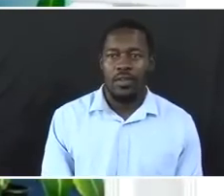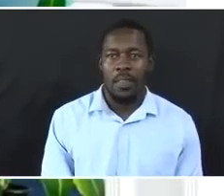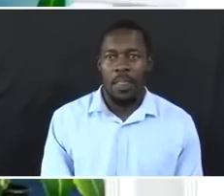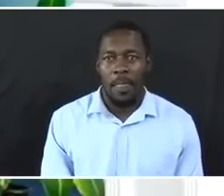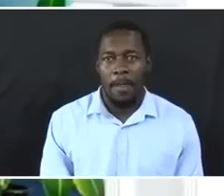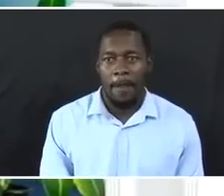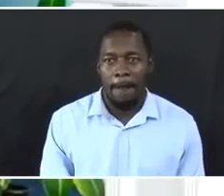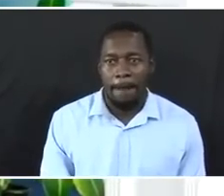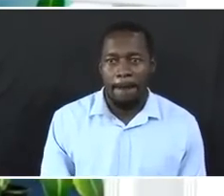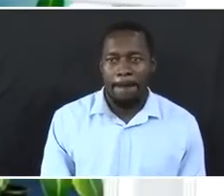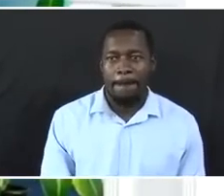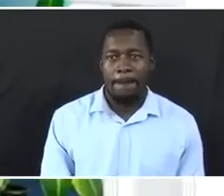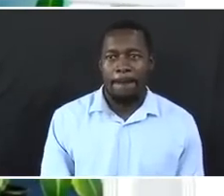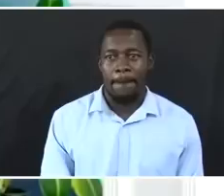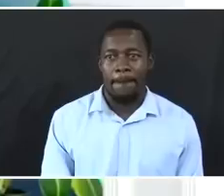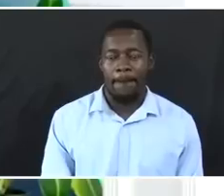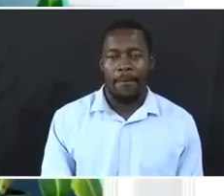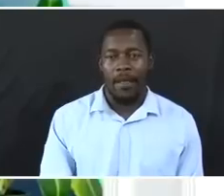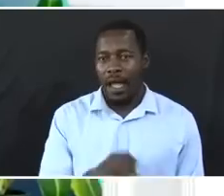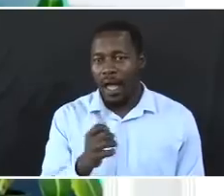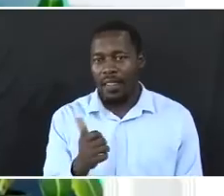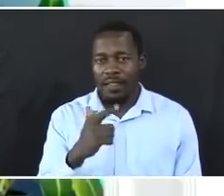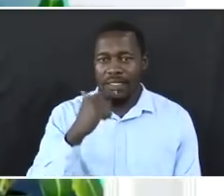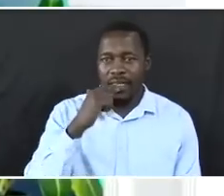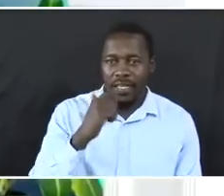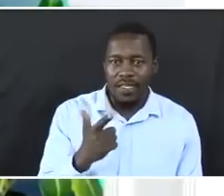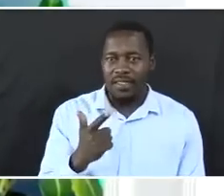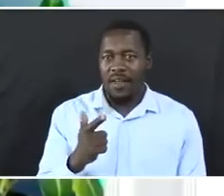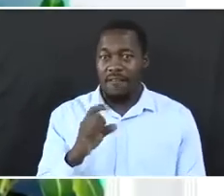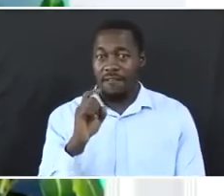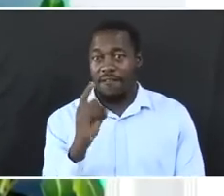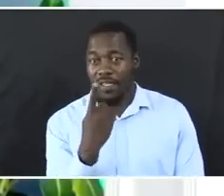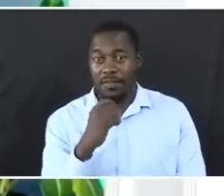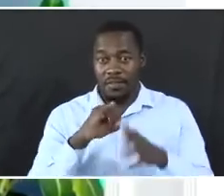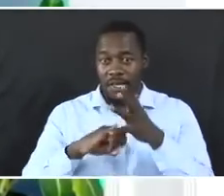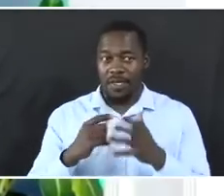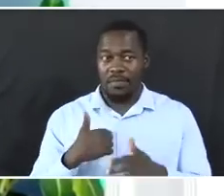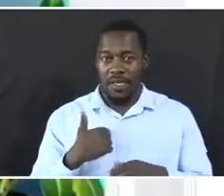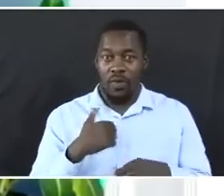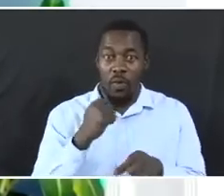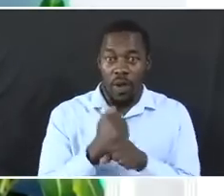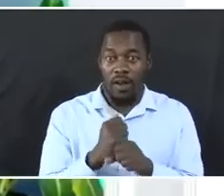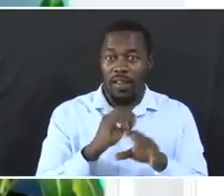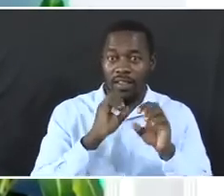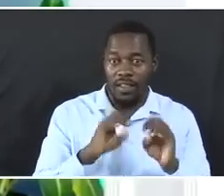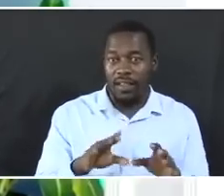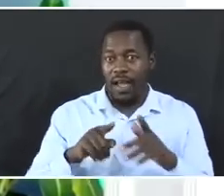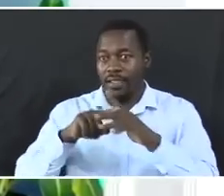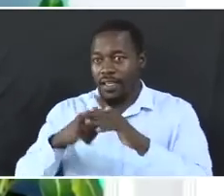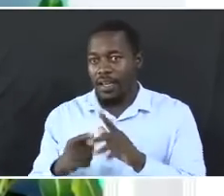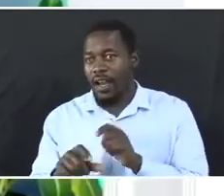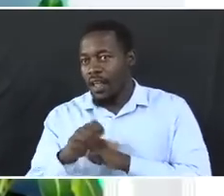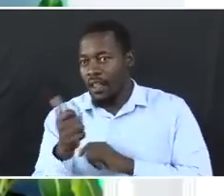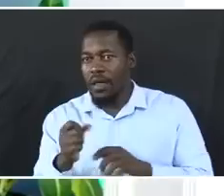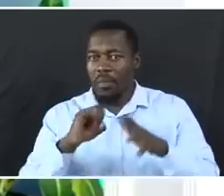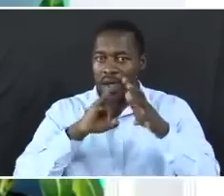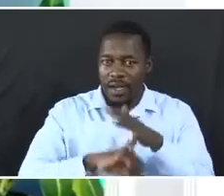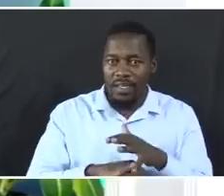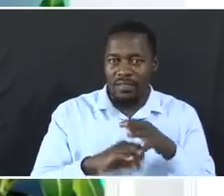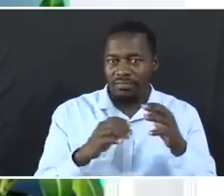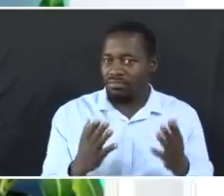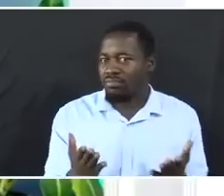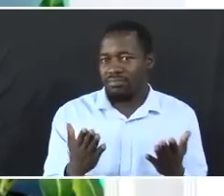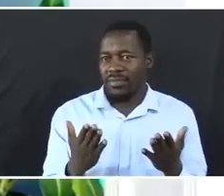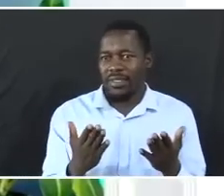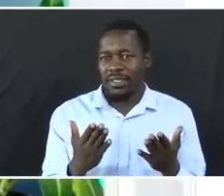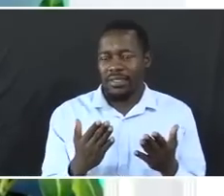And people are comfortable. They will tell you, my first marriage didn't work. I began another one and I'm peaceful. That peace, I can assure